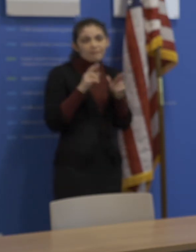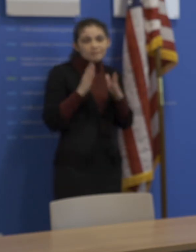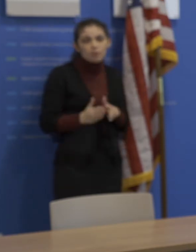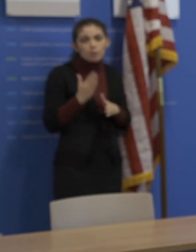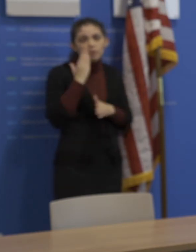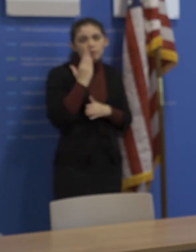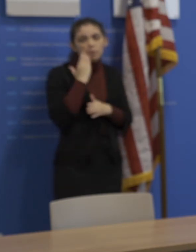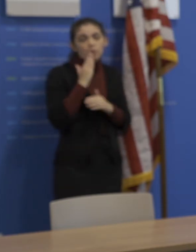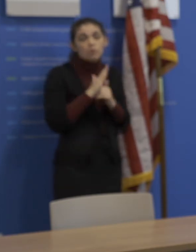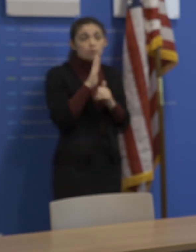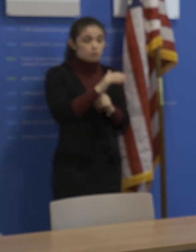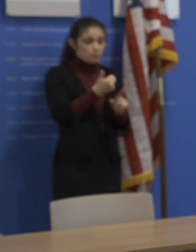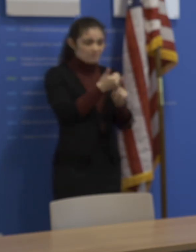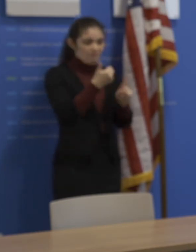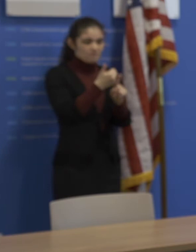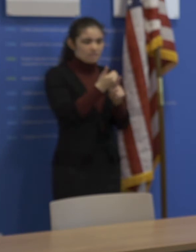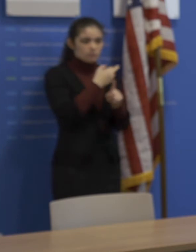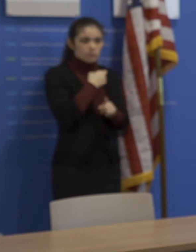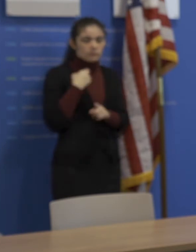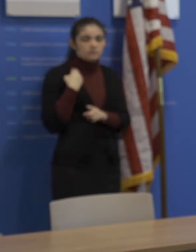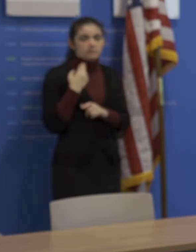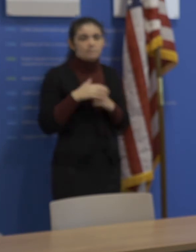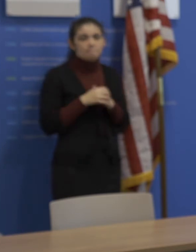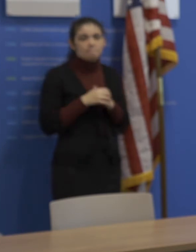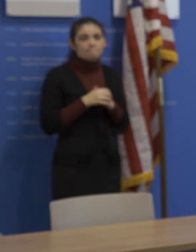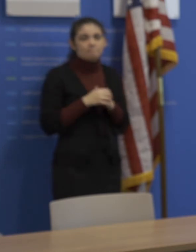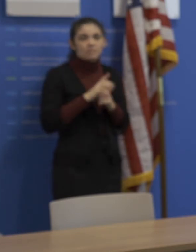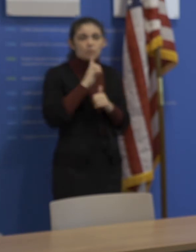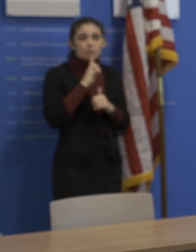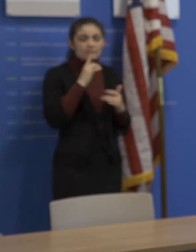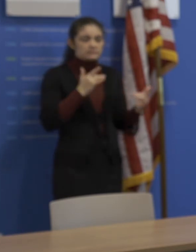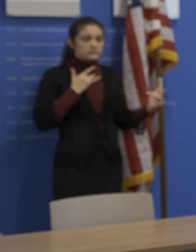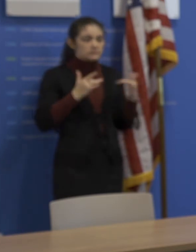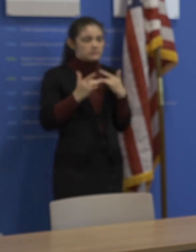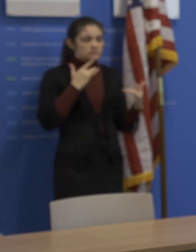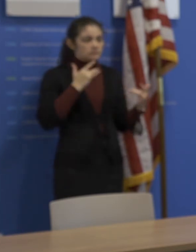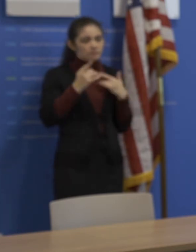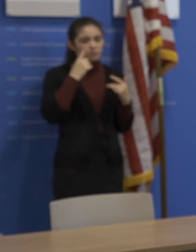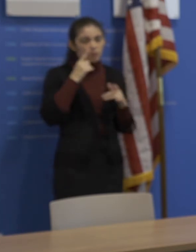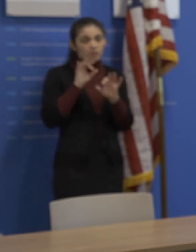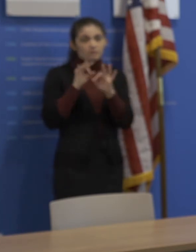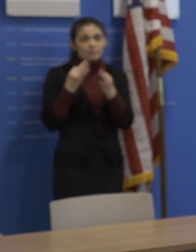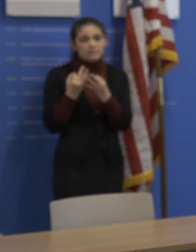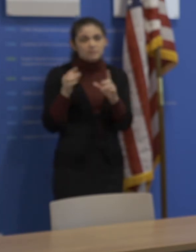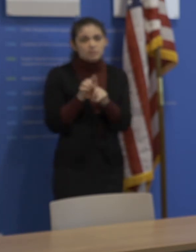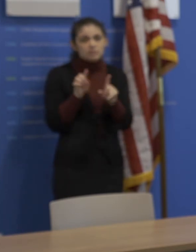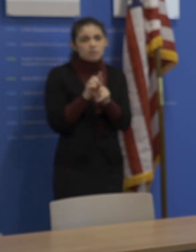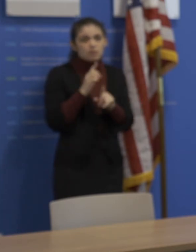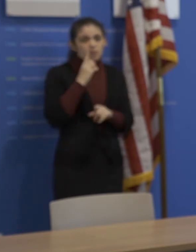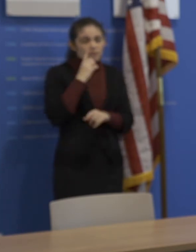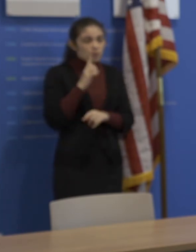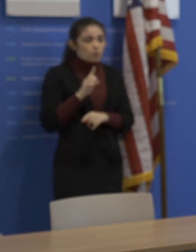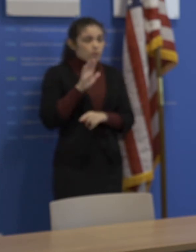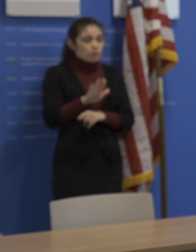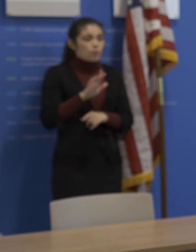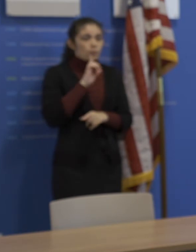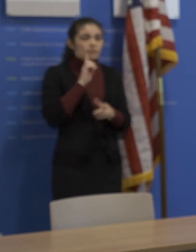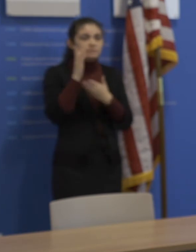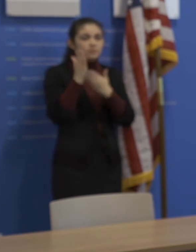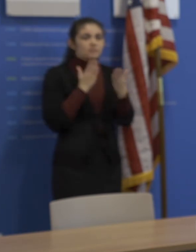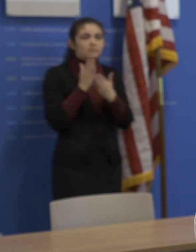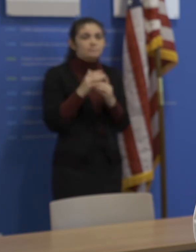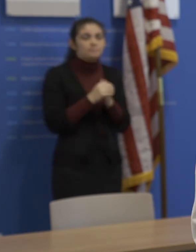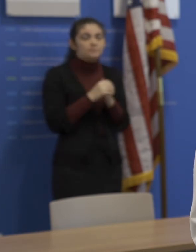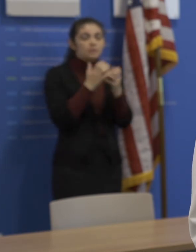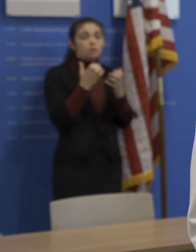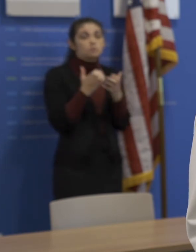you're putting yourselves at risk and you are concerned about your families as well, and so we thank you for your incredible service.